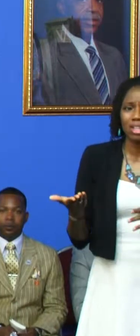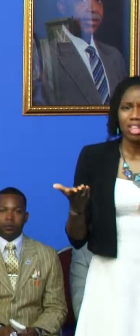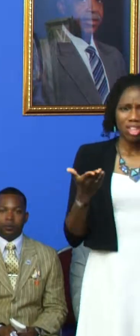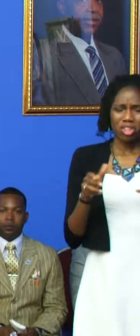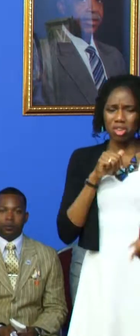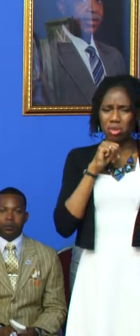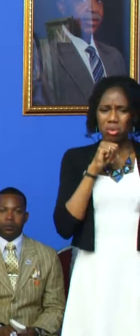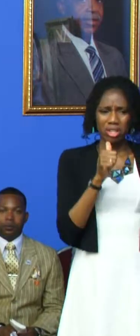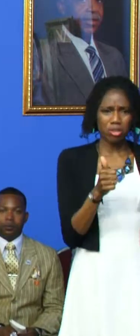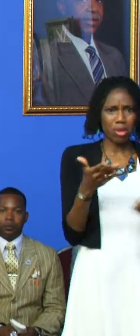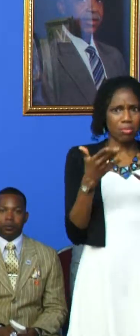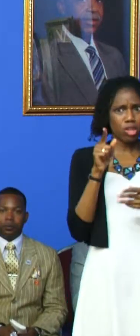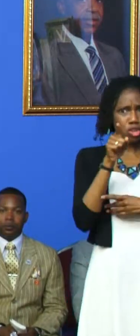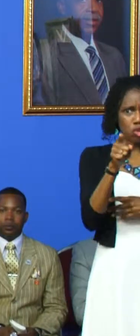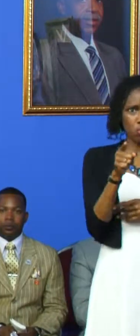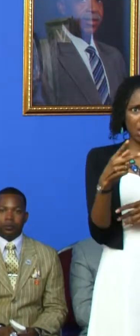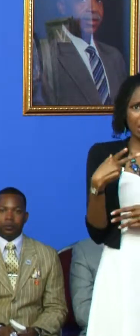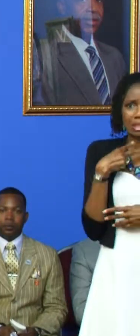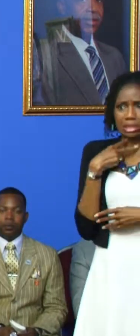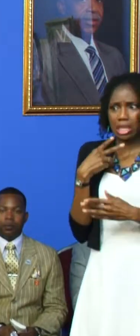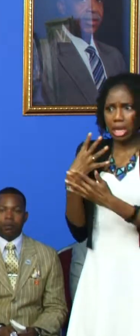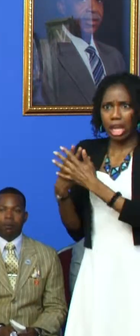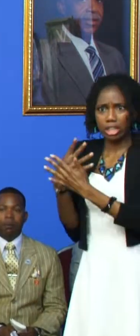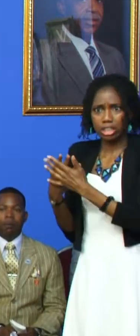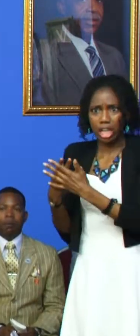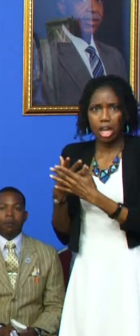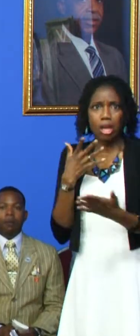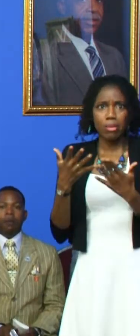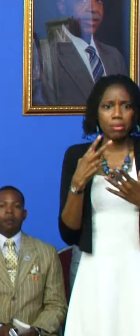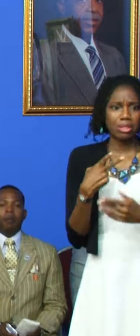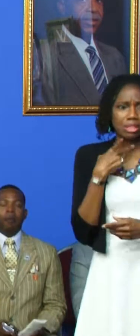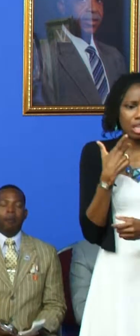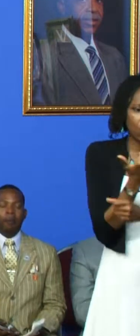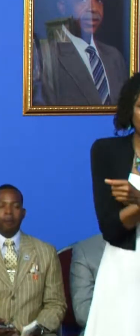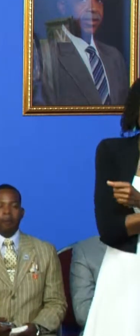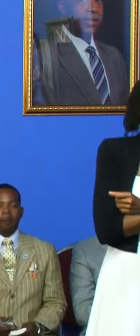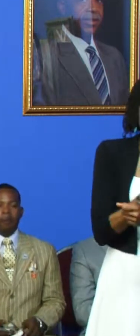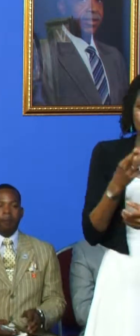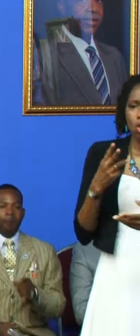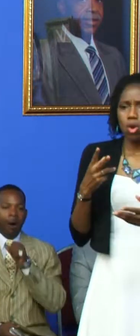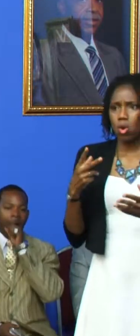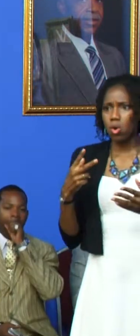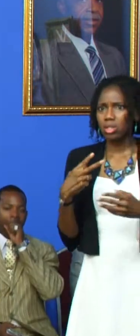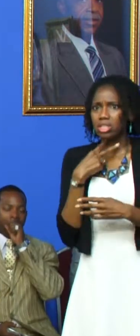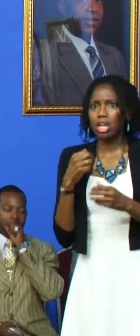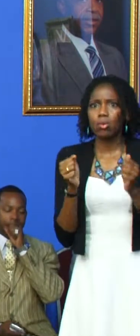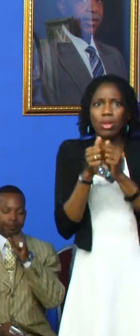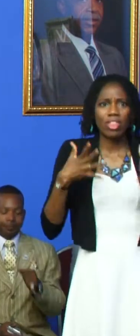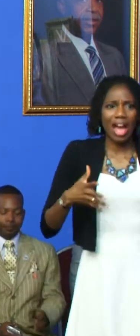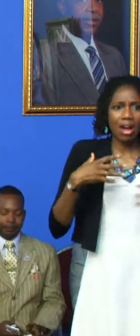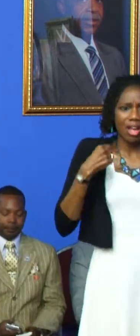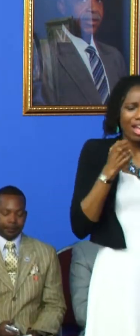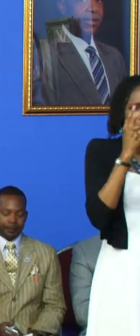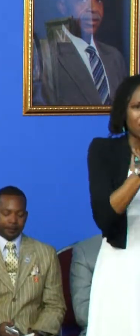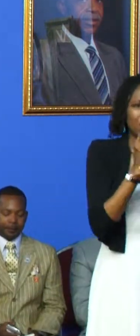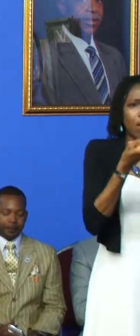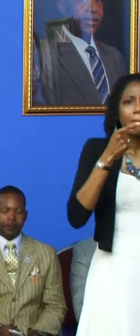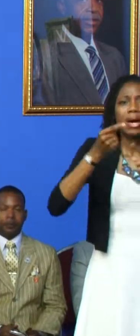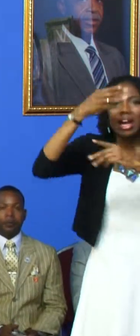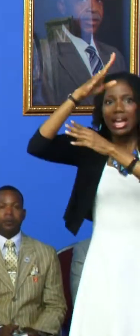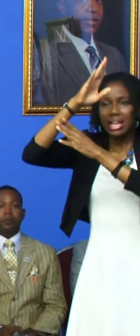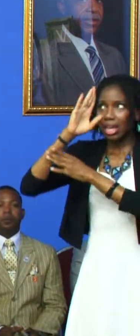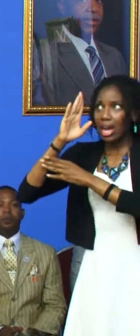sitting behind bars. You'd have been that junkie. You'd have been that one with no health care. God brought